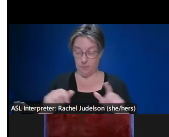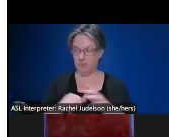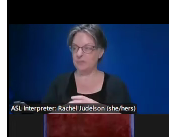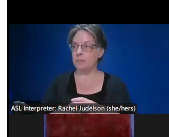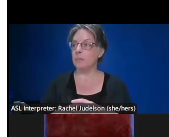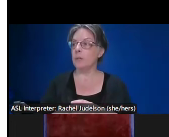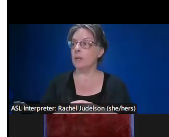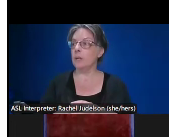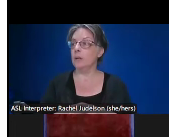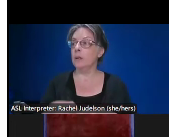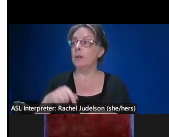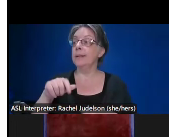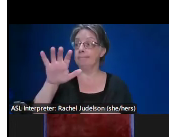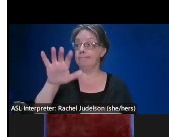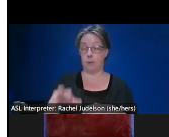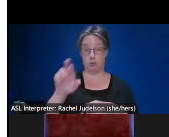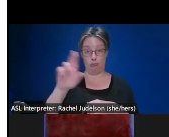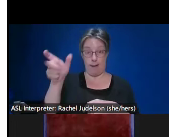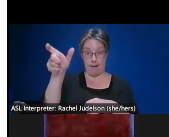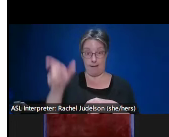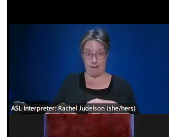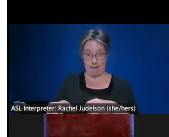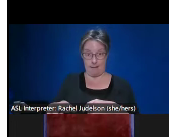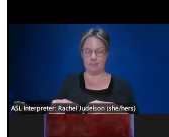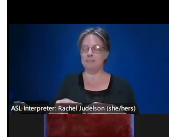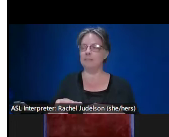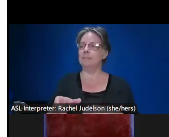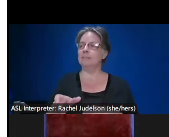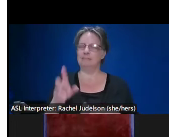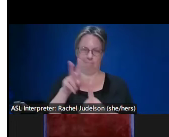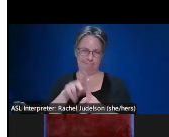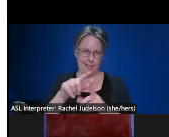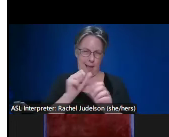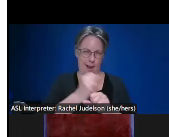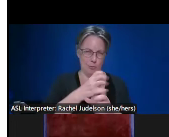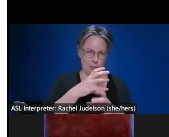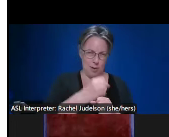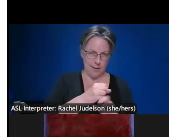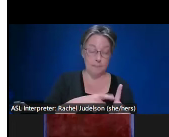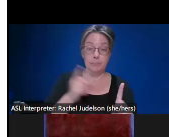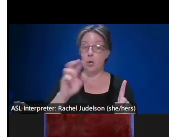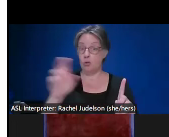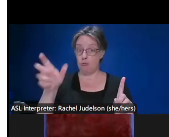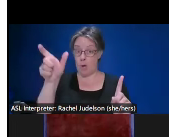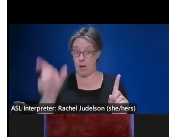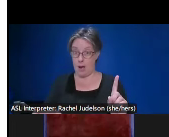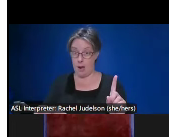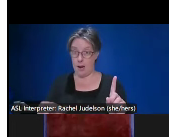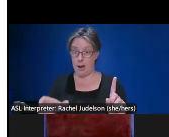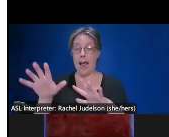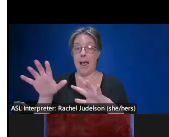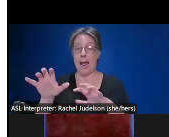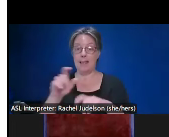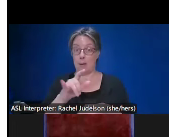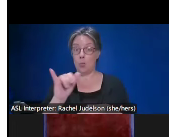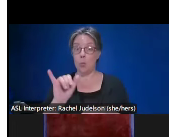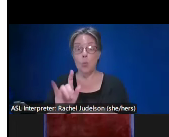you enter into the field for that particular abstract. And on the right-hand side is where your